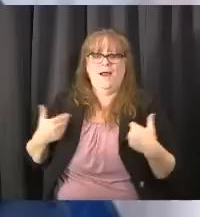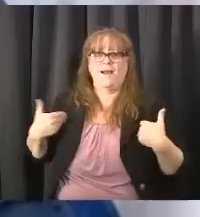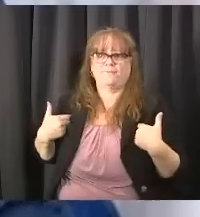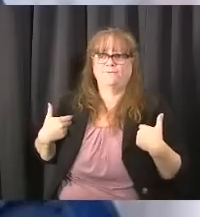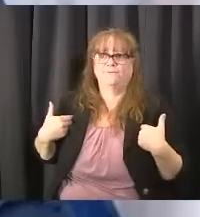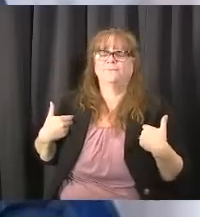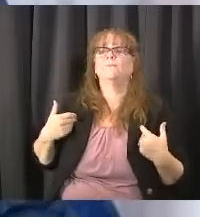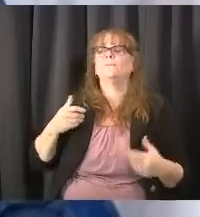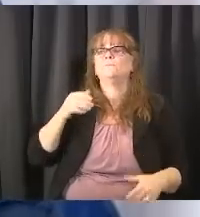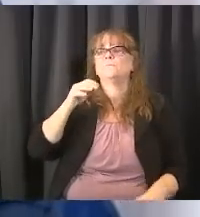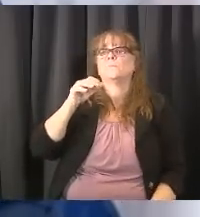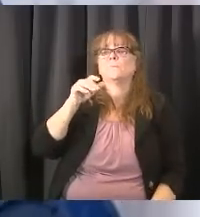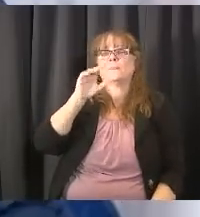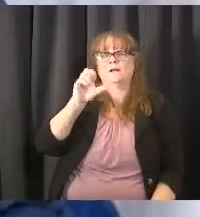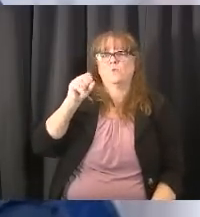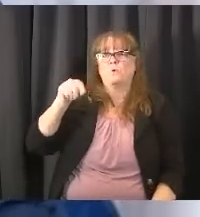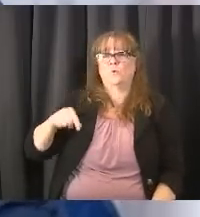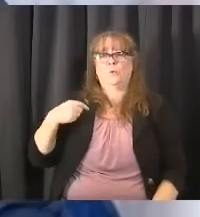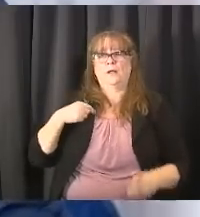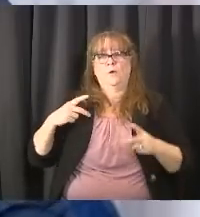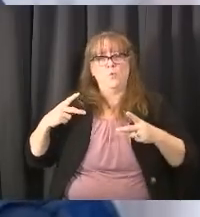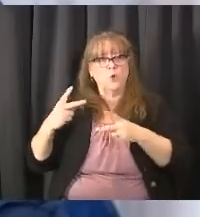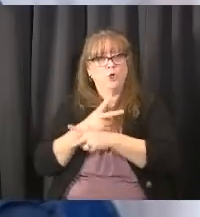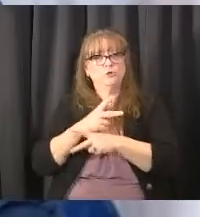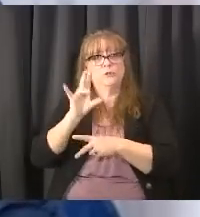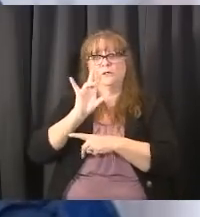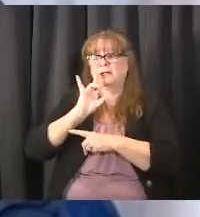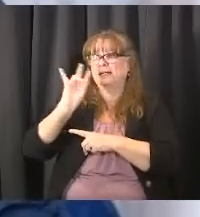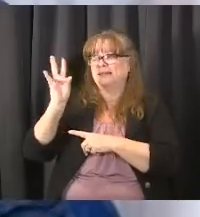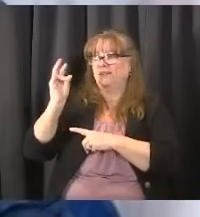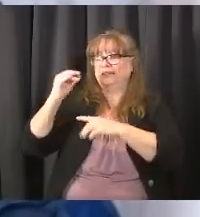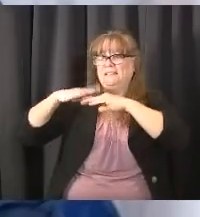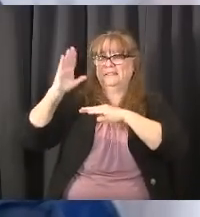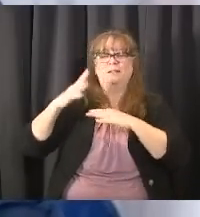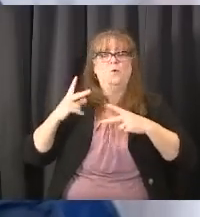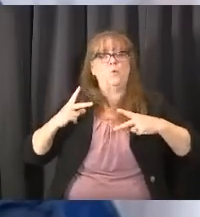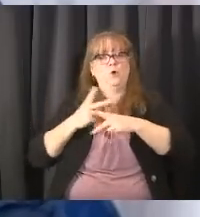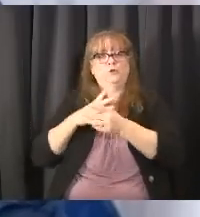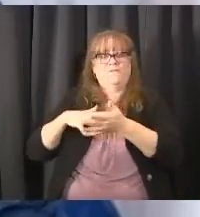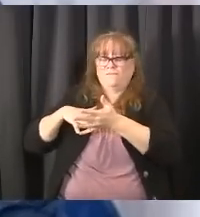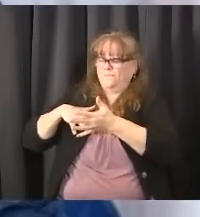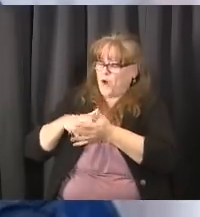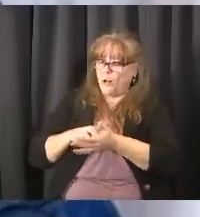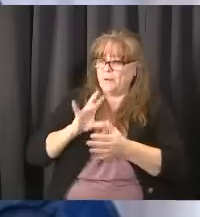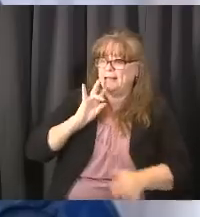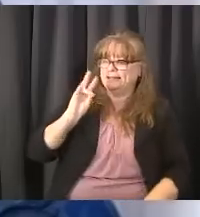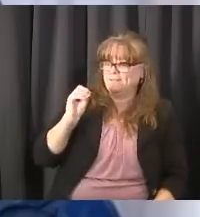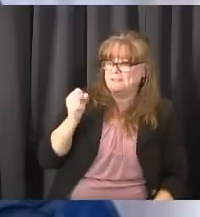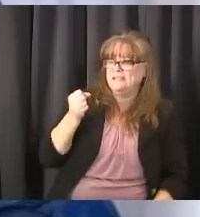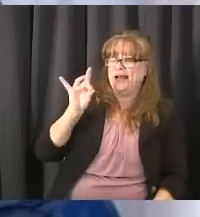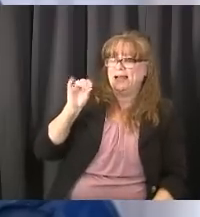70-year-old, an 80-year-old. People that are 80 plus who encounter COVID-19 have an